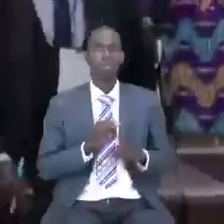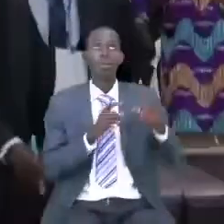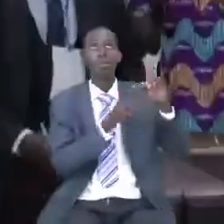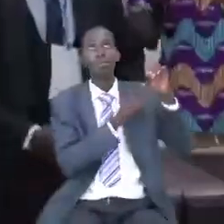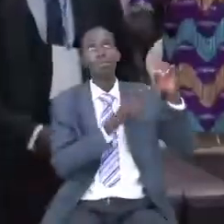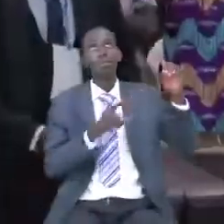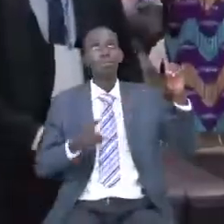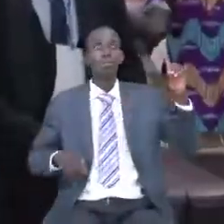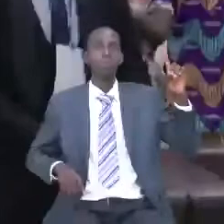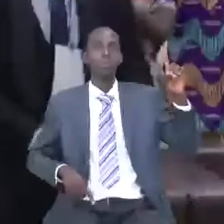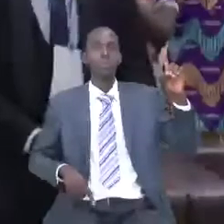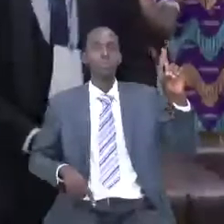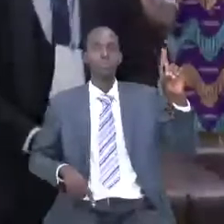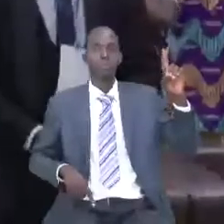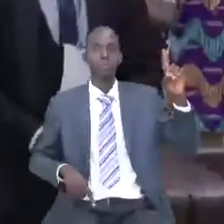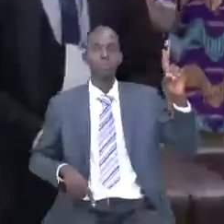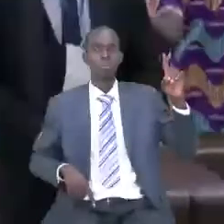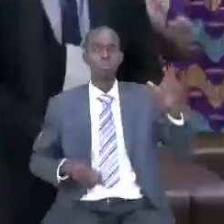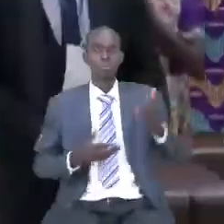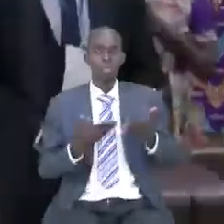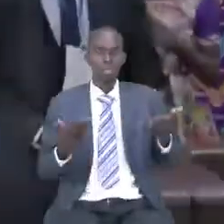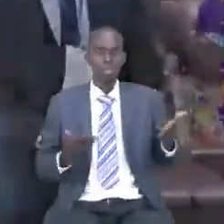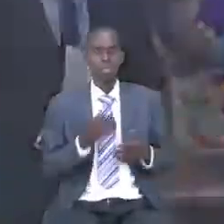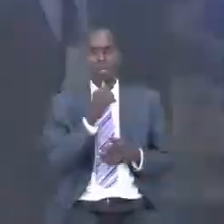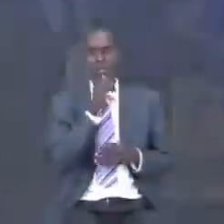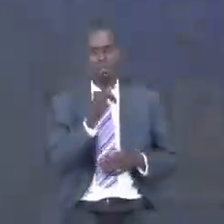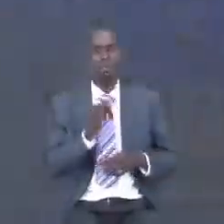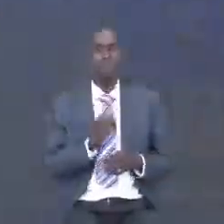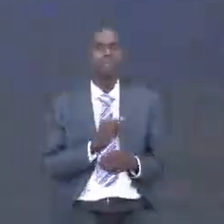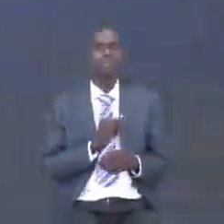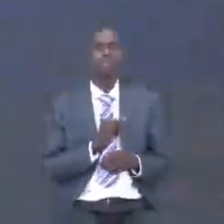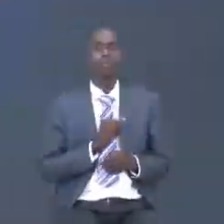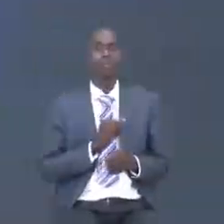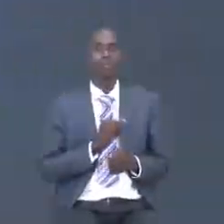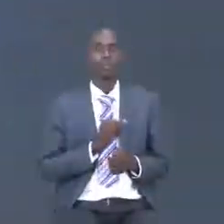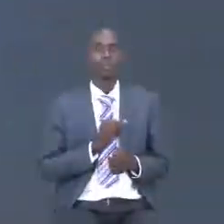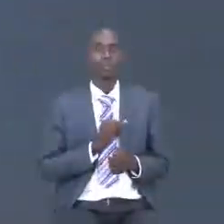Lord, here am I.